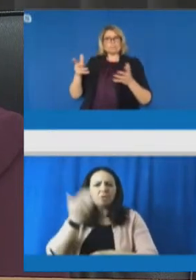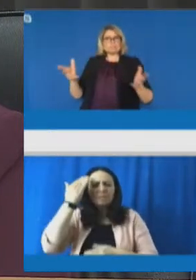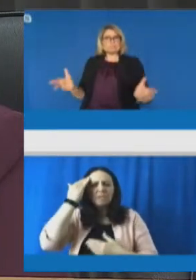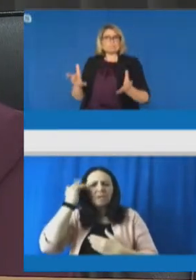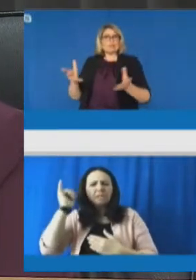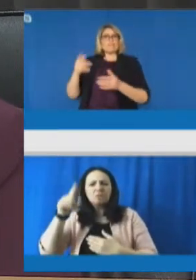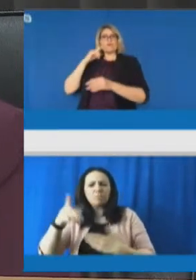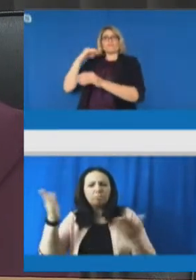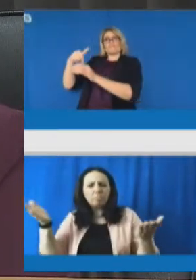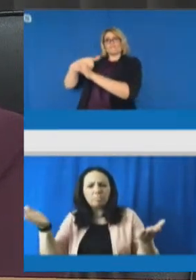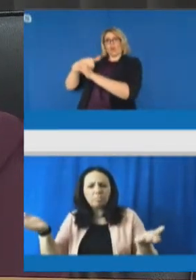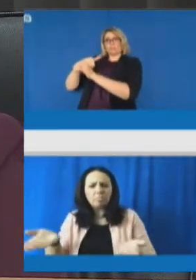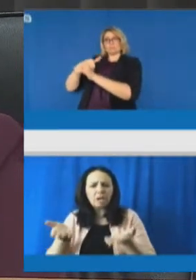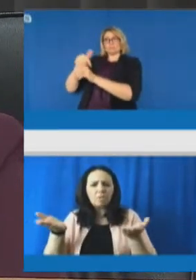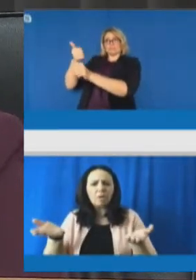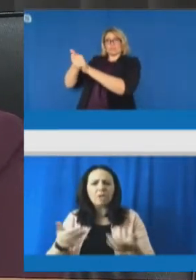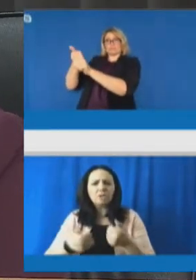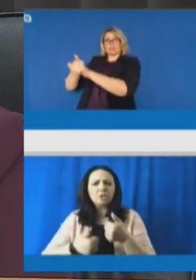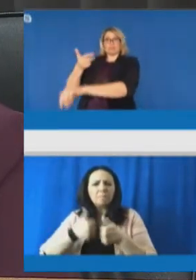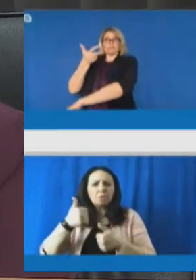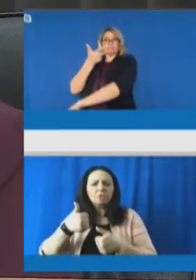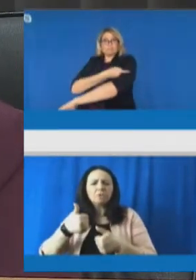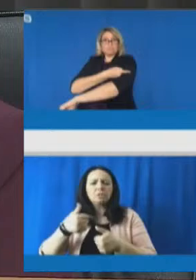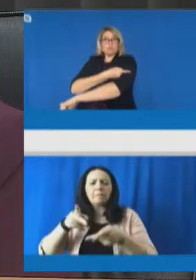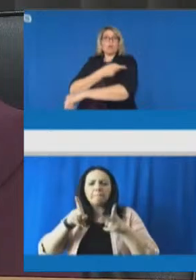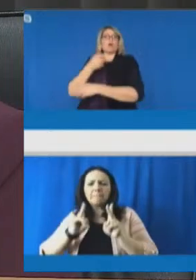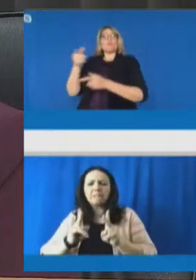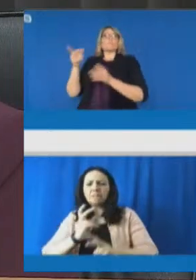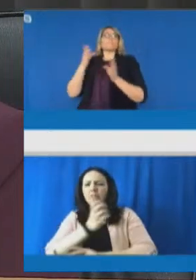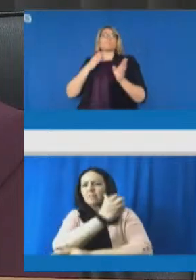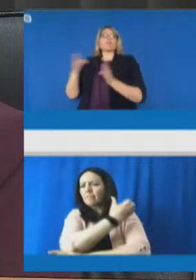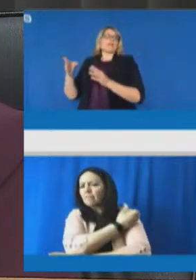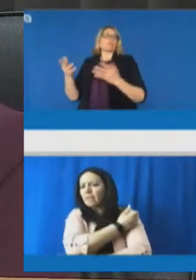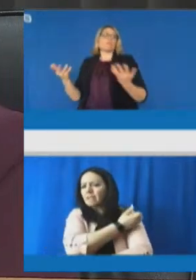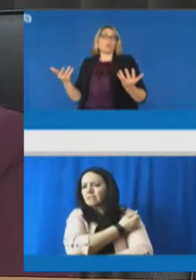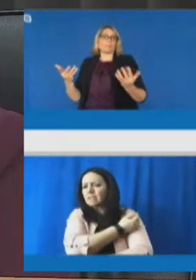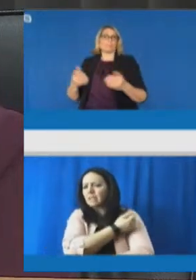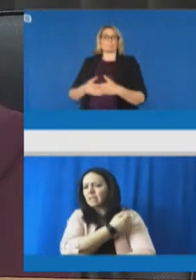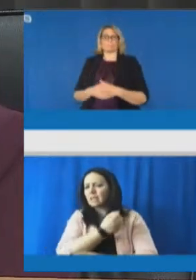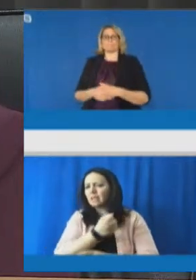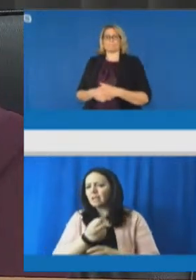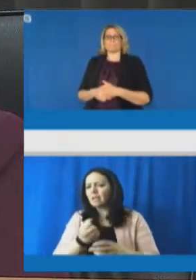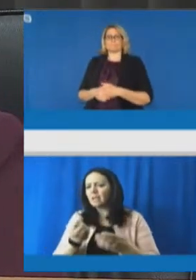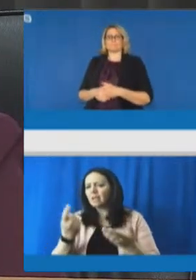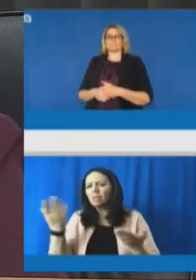So I'm not sure why they wouldn't participate in those vaccine clinics or that opportunity.